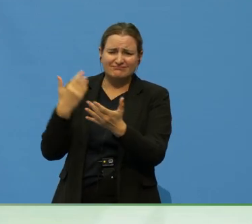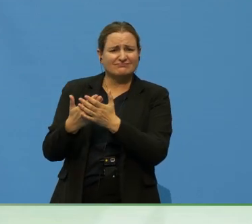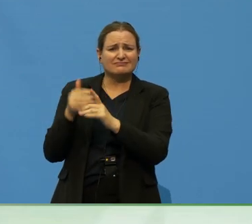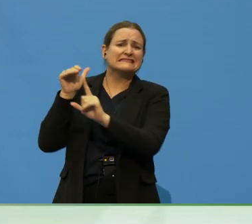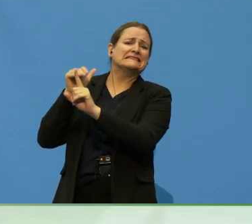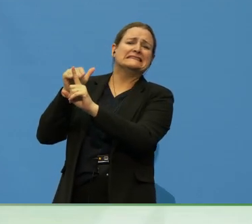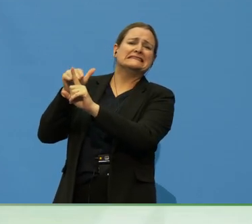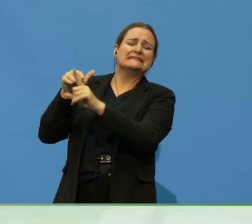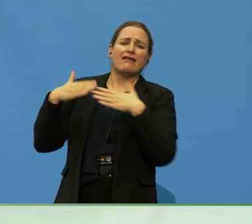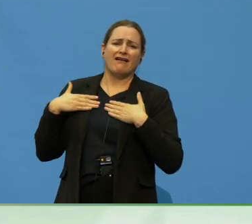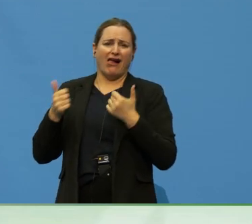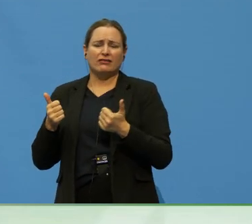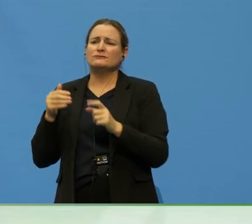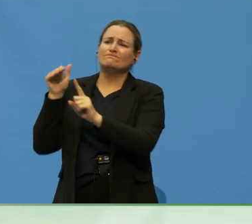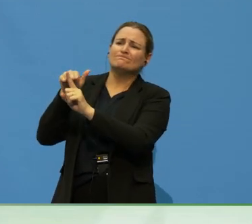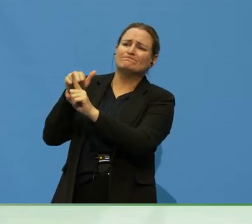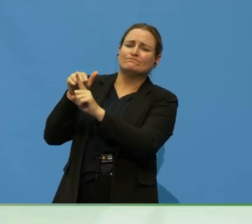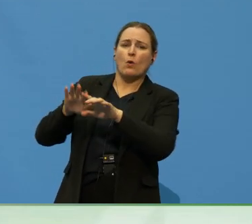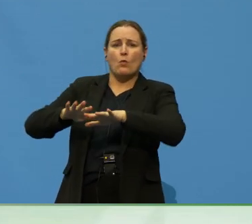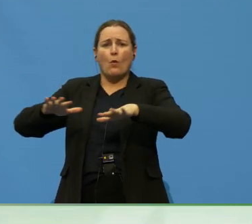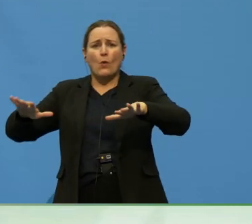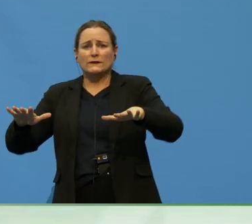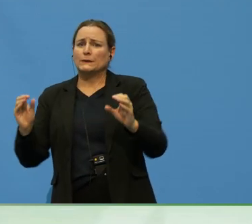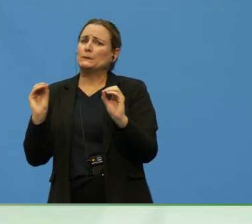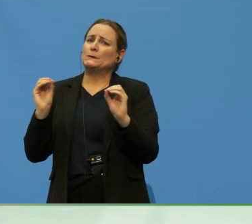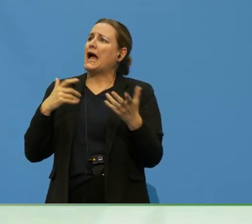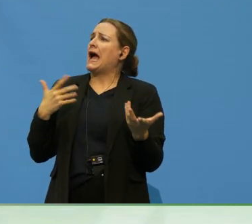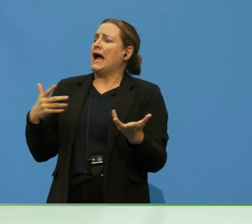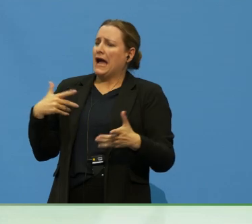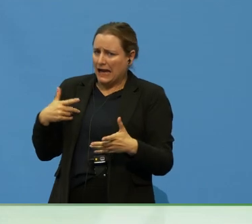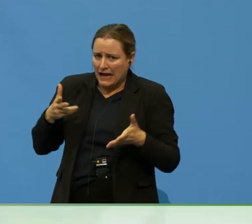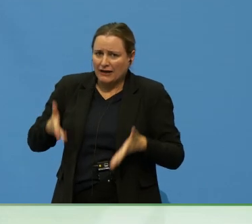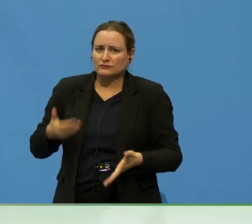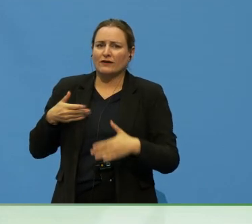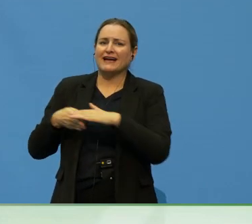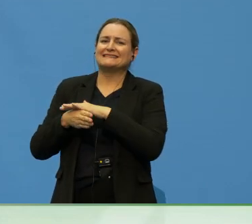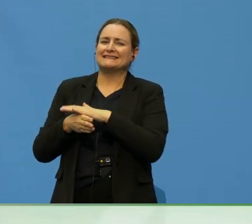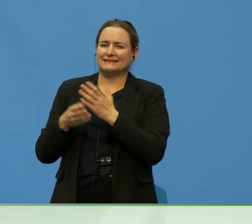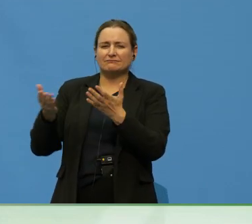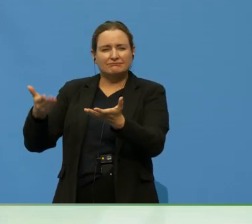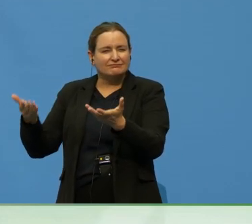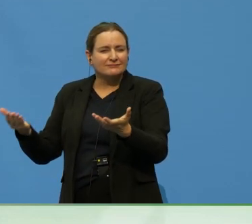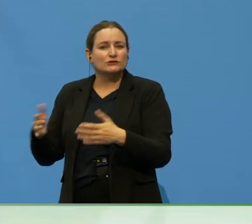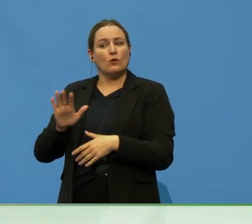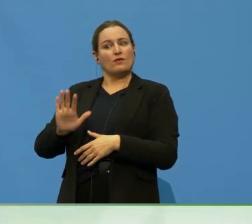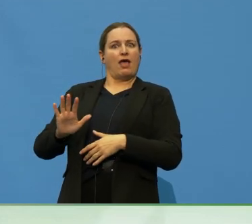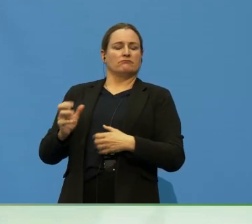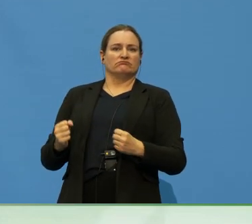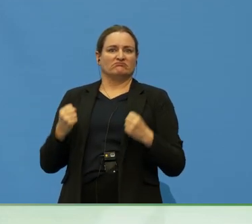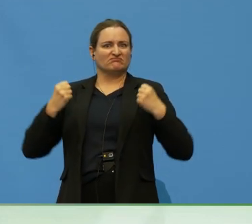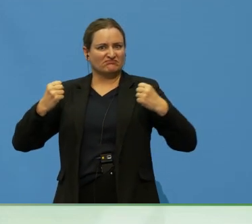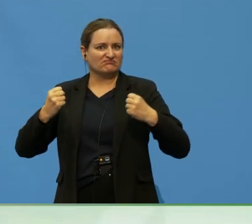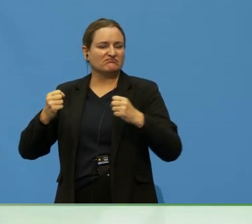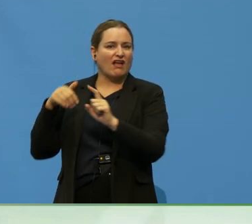infant health or access to water, so on and so on. And this is something else in terms of not just accessibility, but